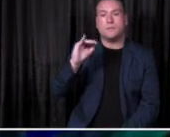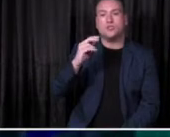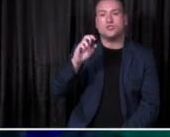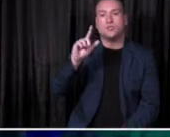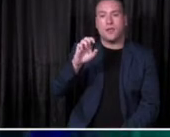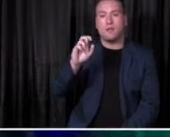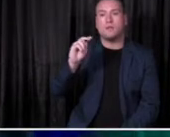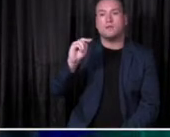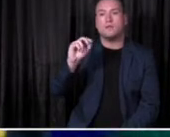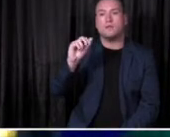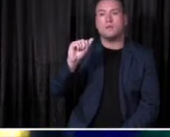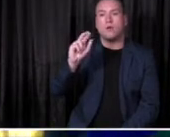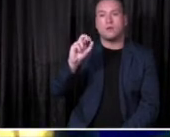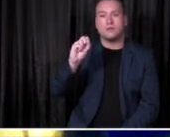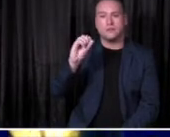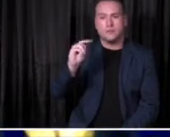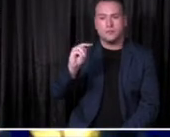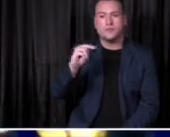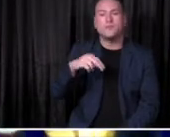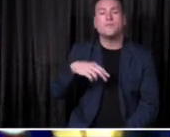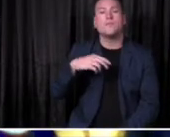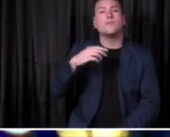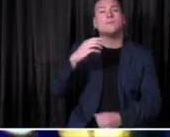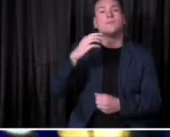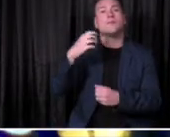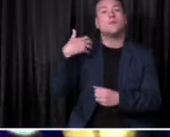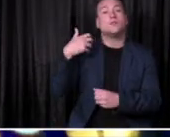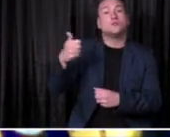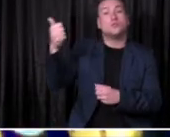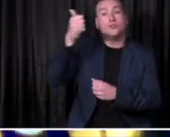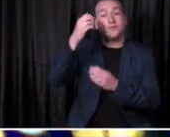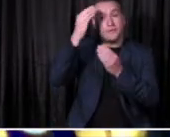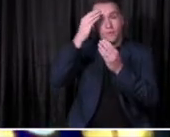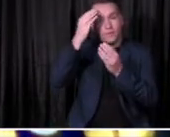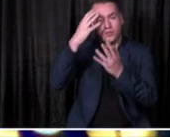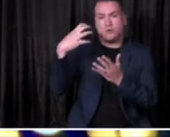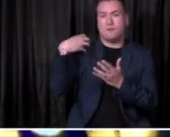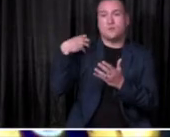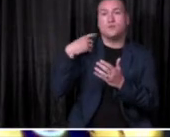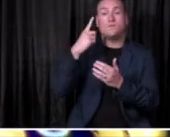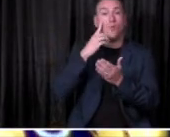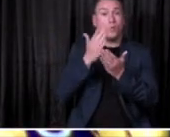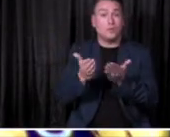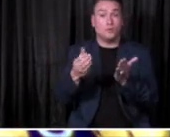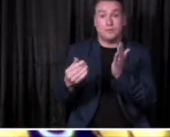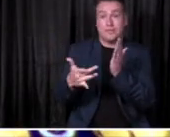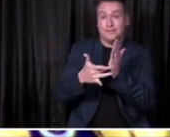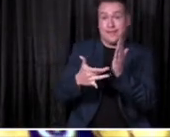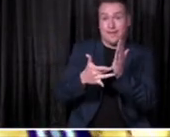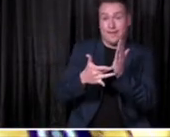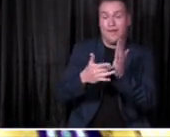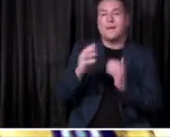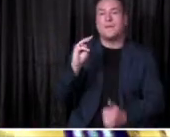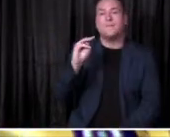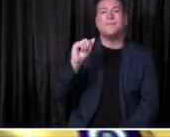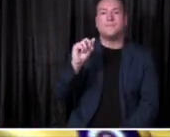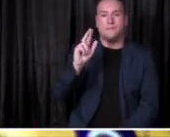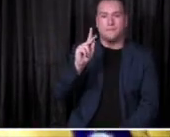Chief Information Officer and Vice President for Information Resources and Technology, Mark